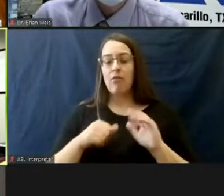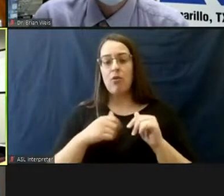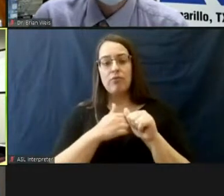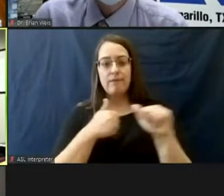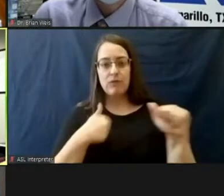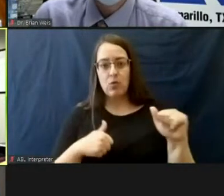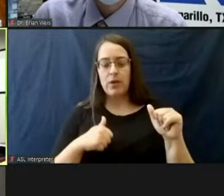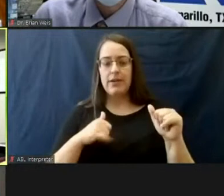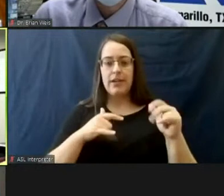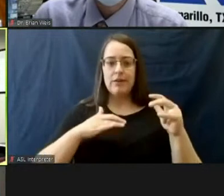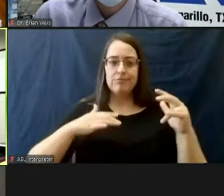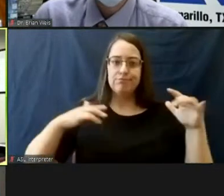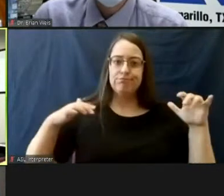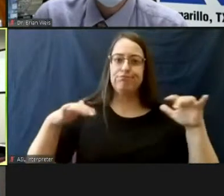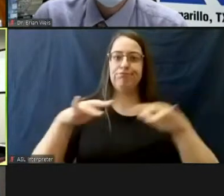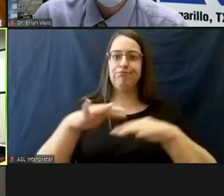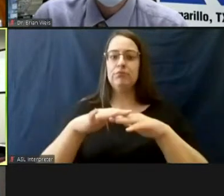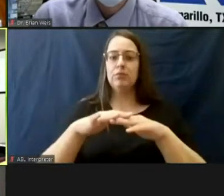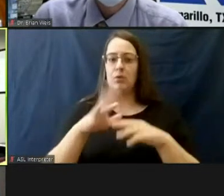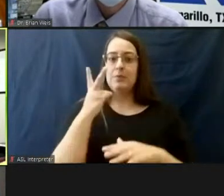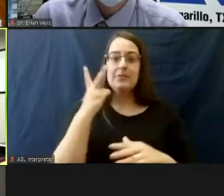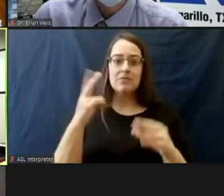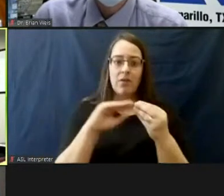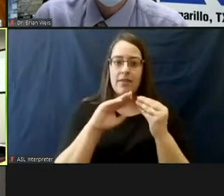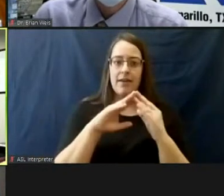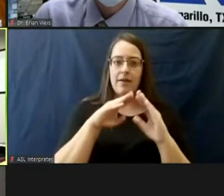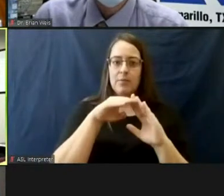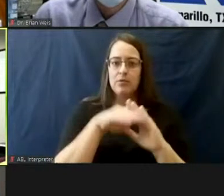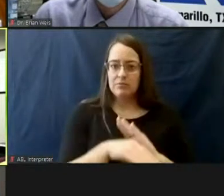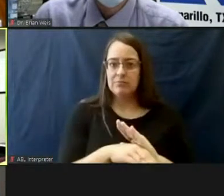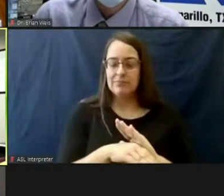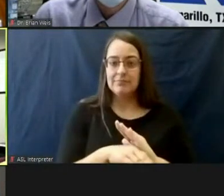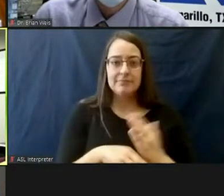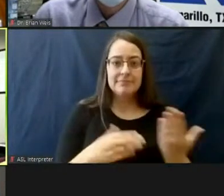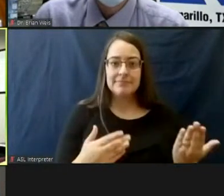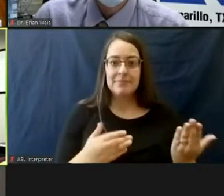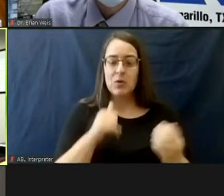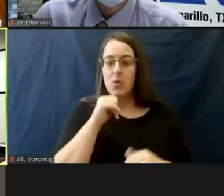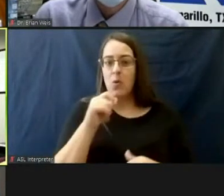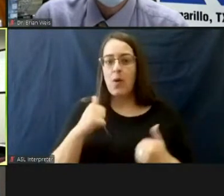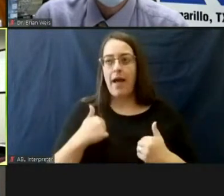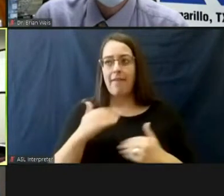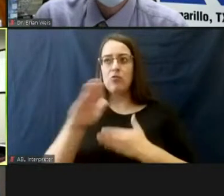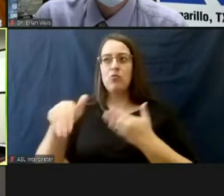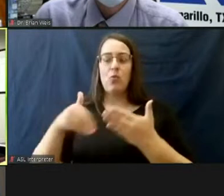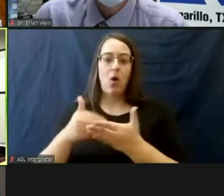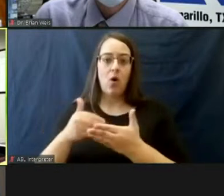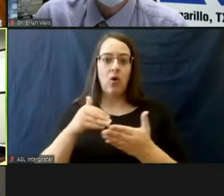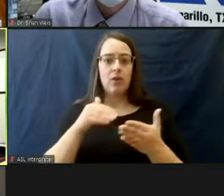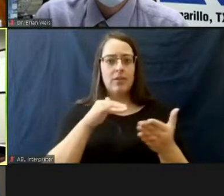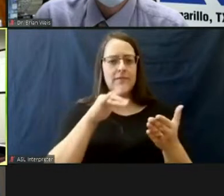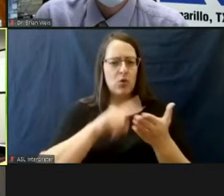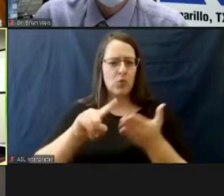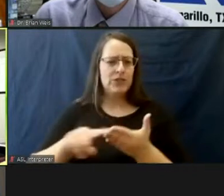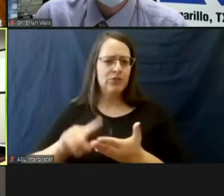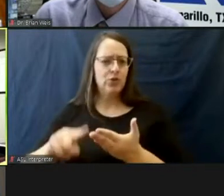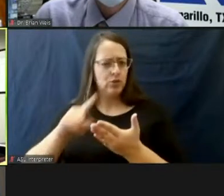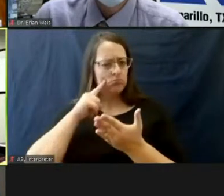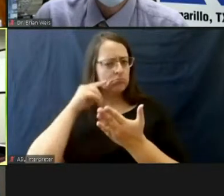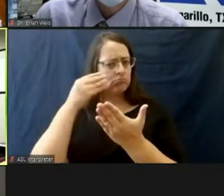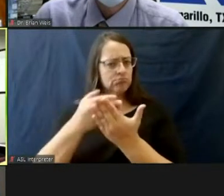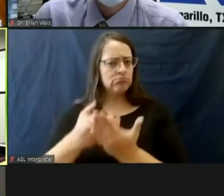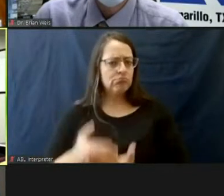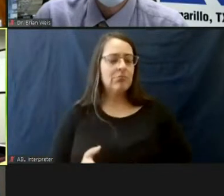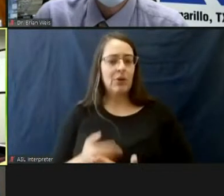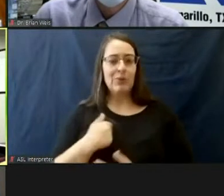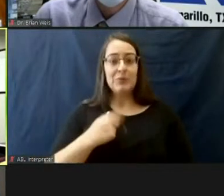were down. So again, we don't have to have all of the studies show us to the nines what the data is regarding masking. We're starting